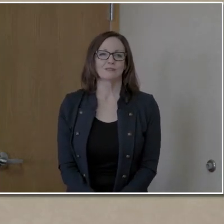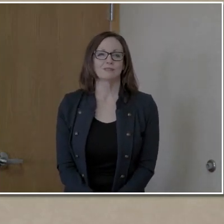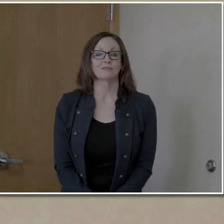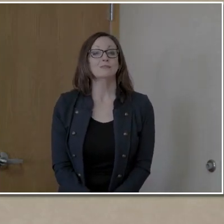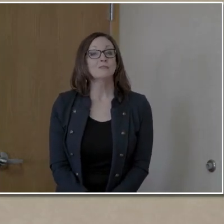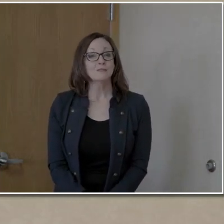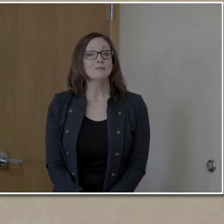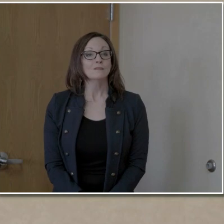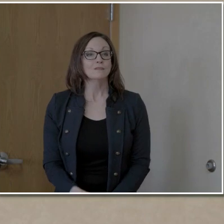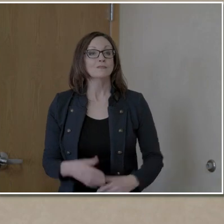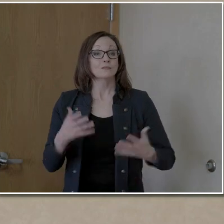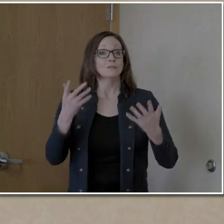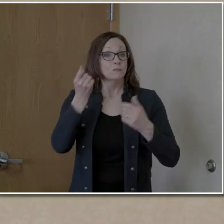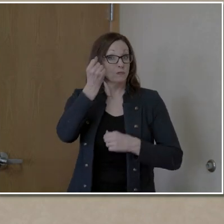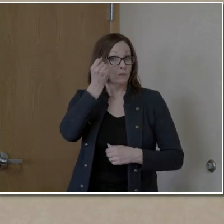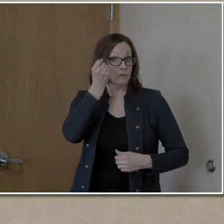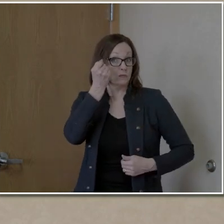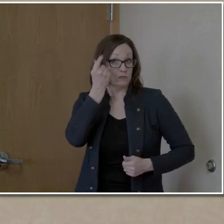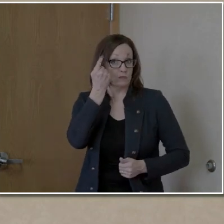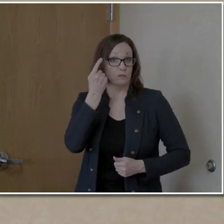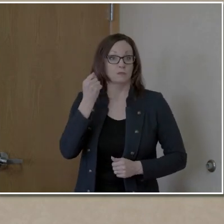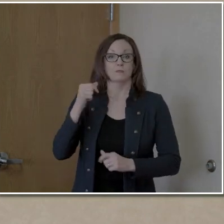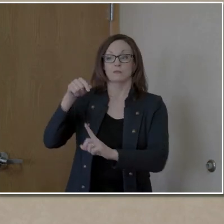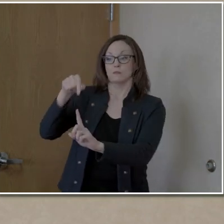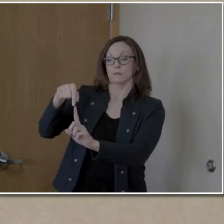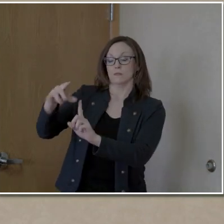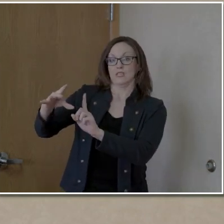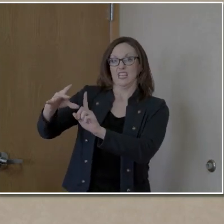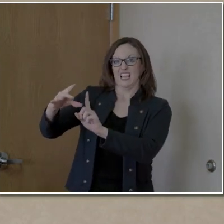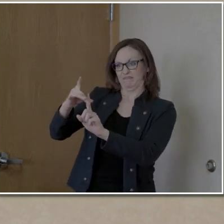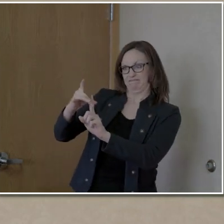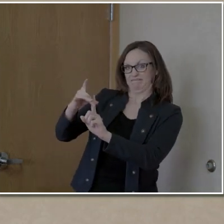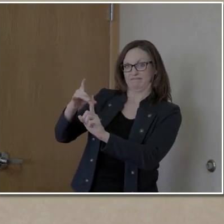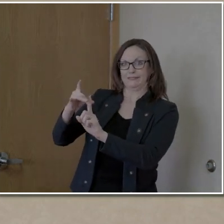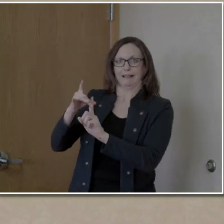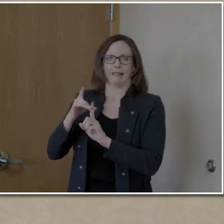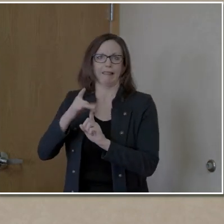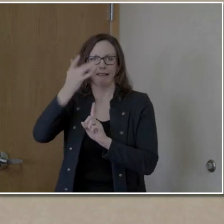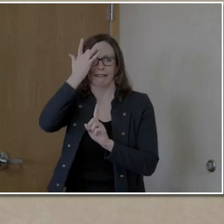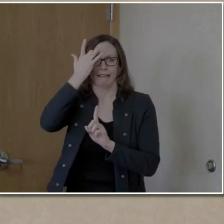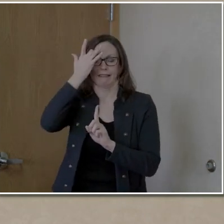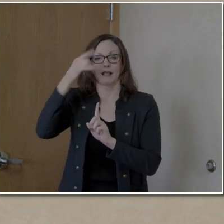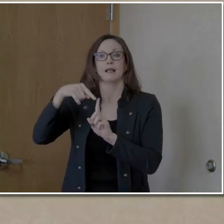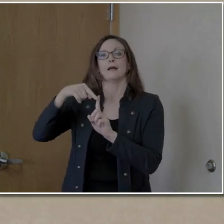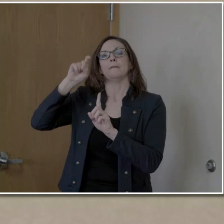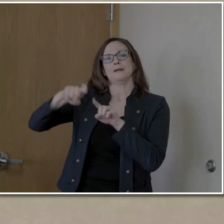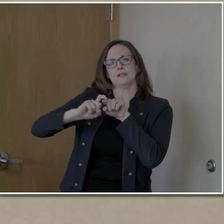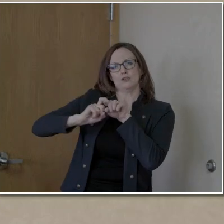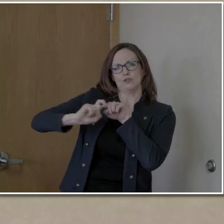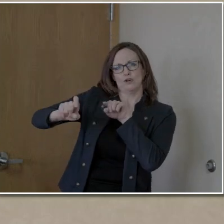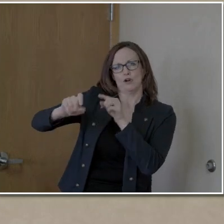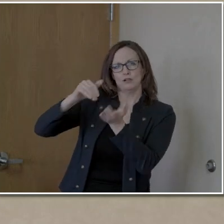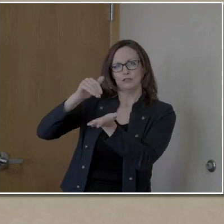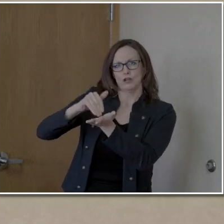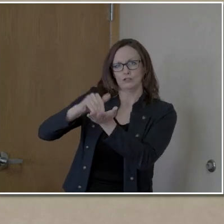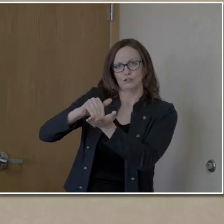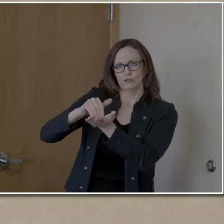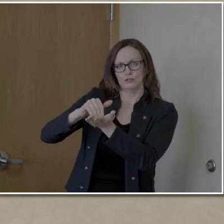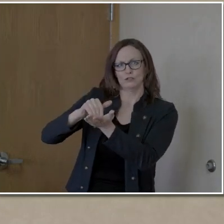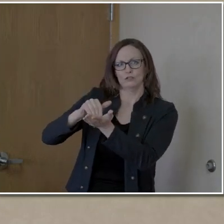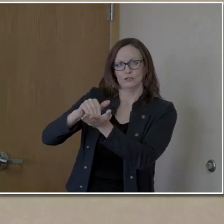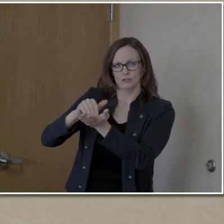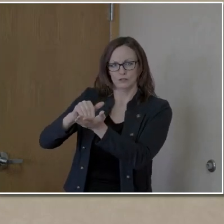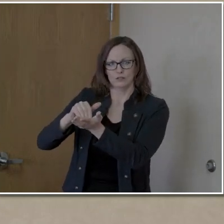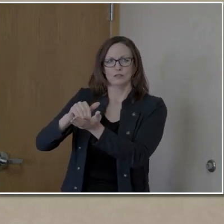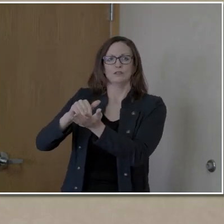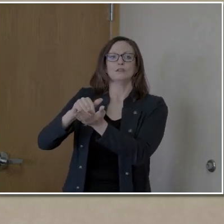when they're on state active duty. And so they follow up with their primary care provider just like everyone else does